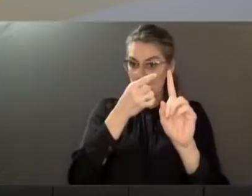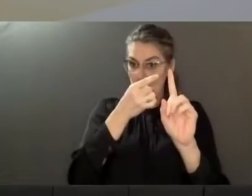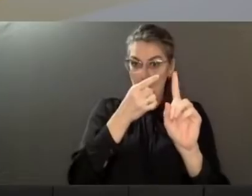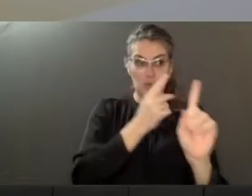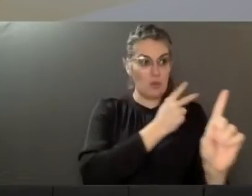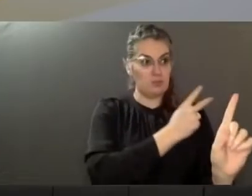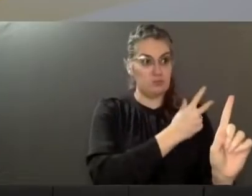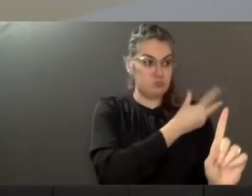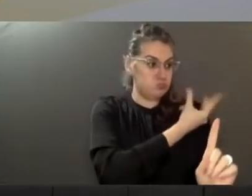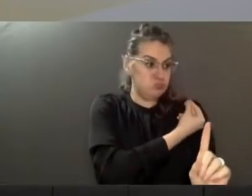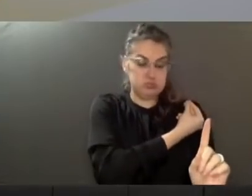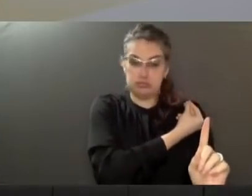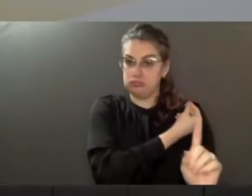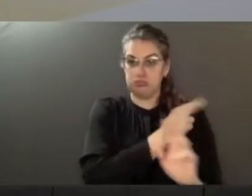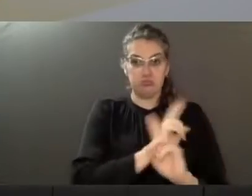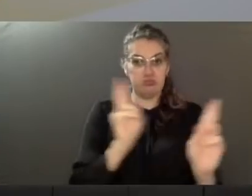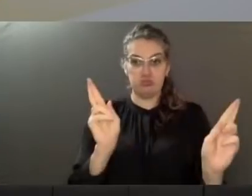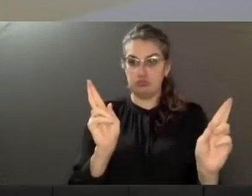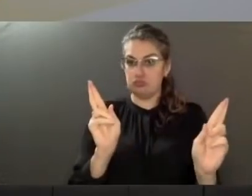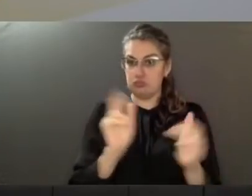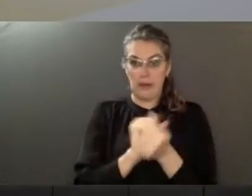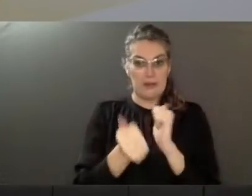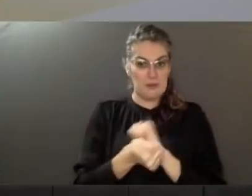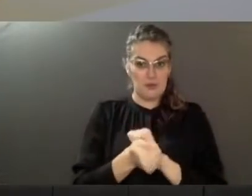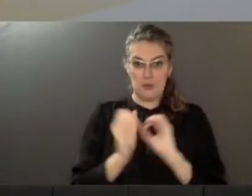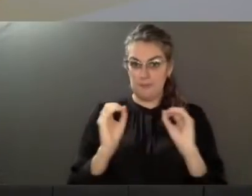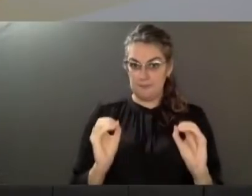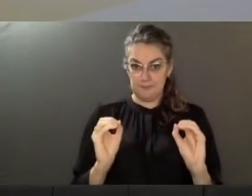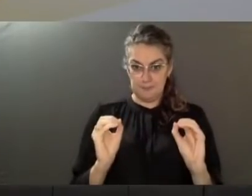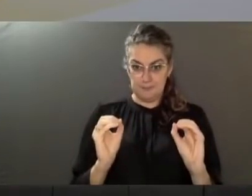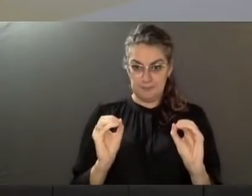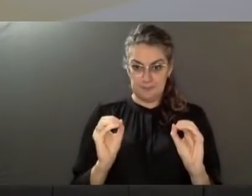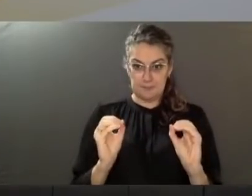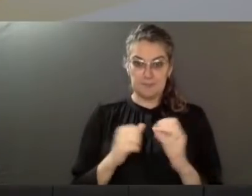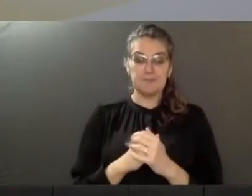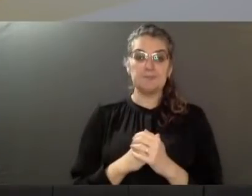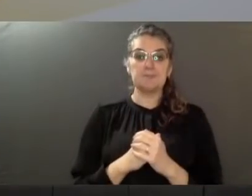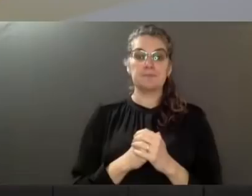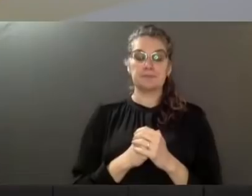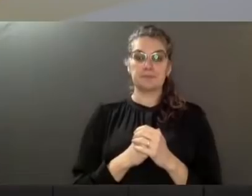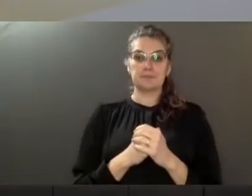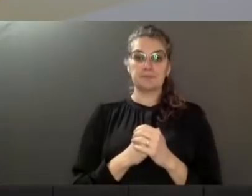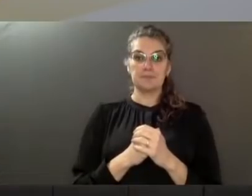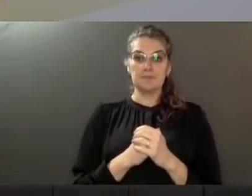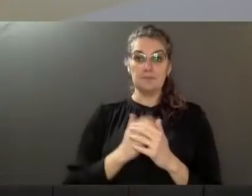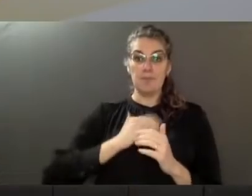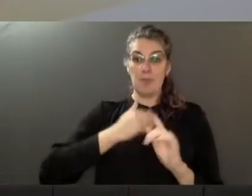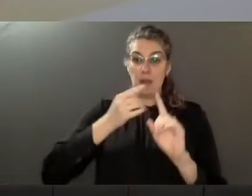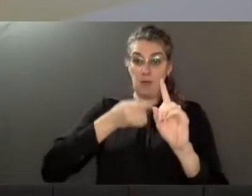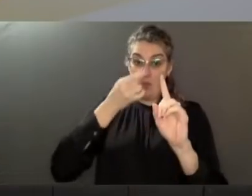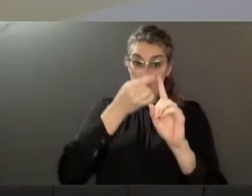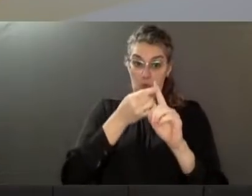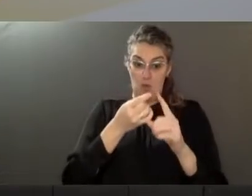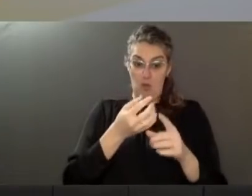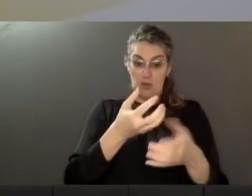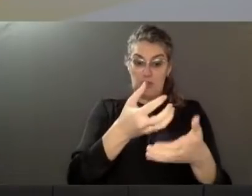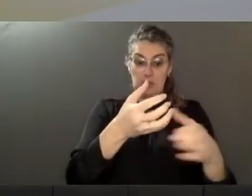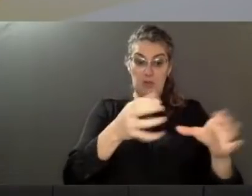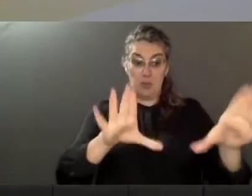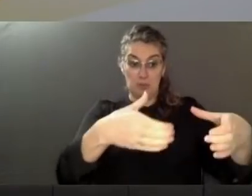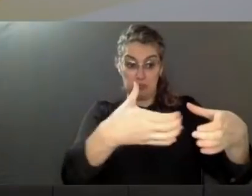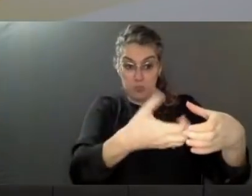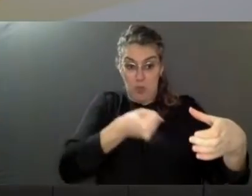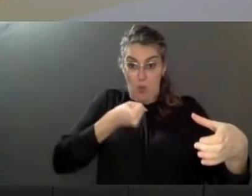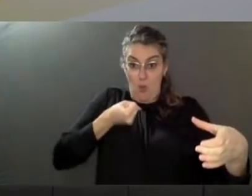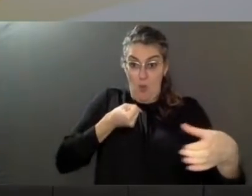fact that we have held back some second doses has given us the flexibility to adjust and accommodate missing a single shipment of the